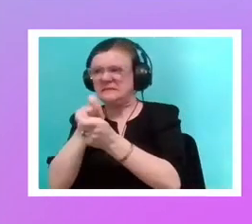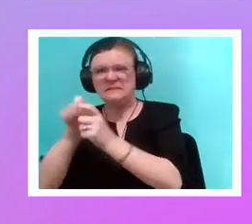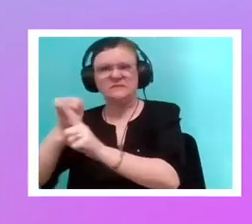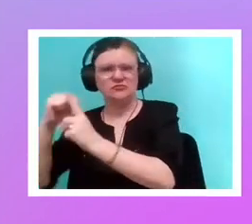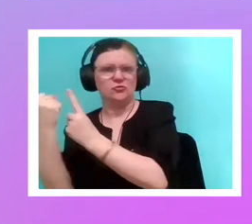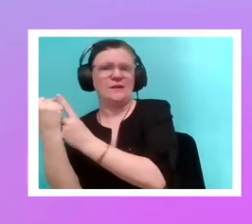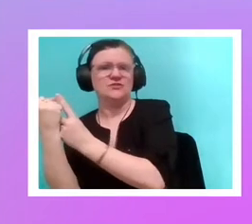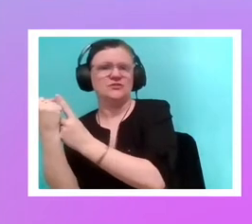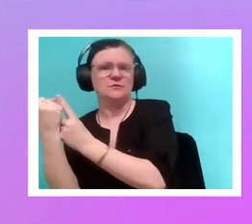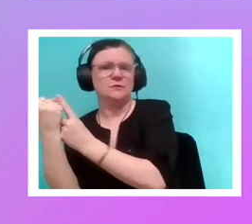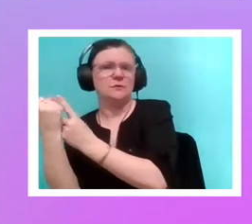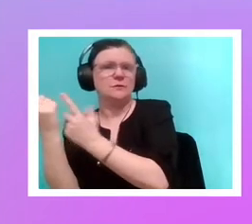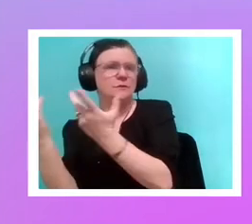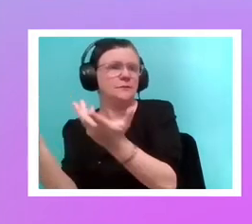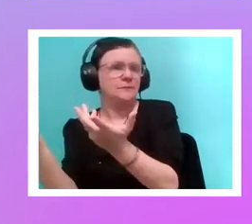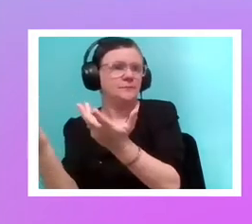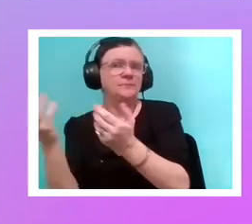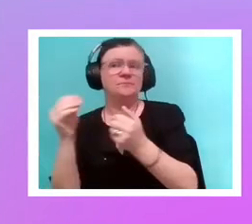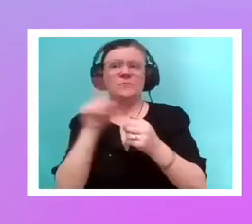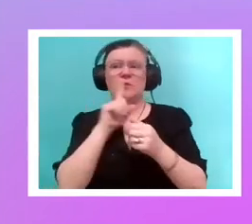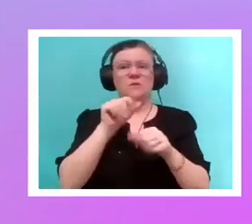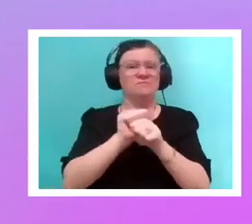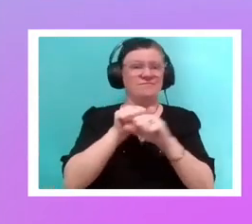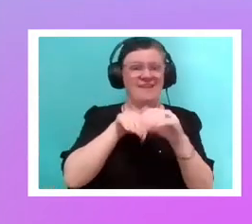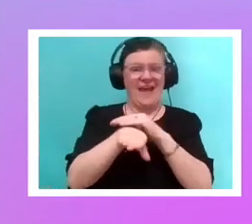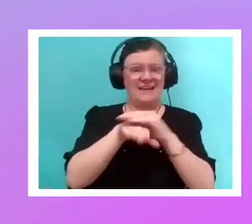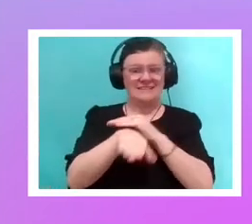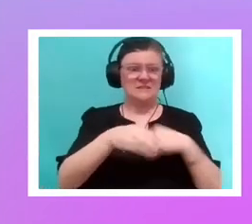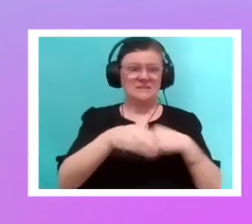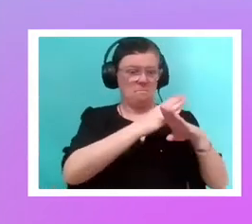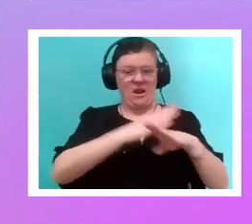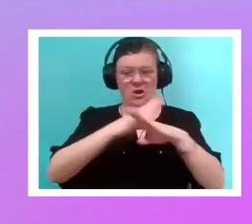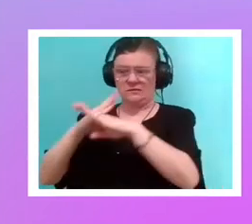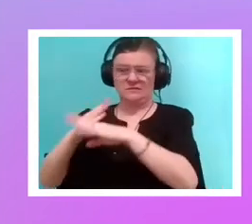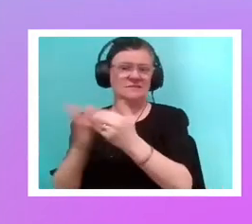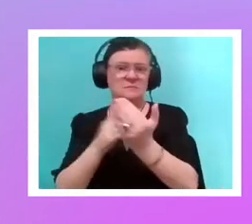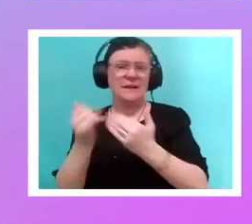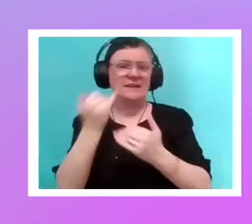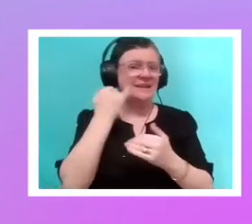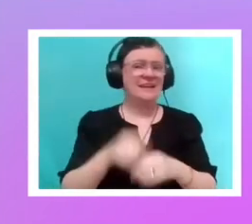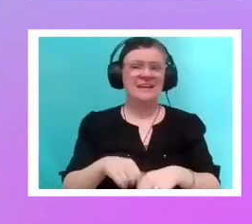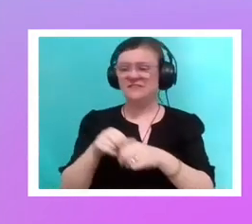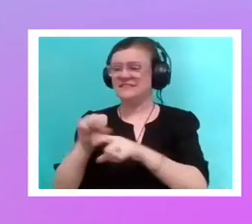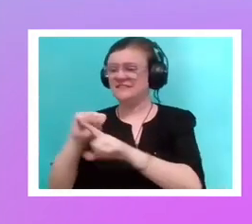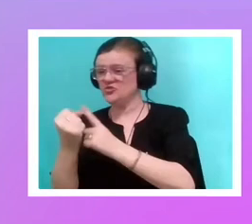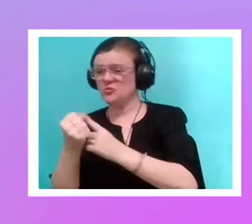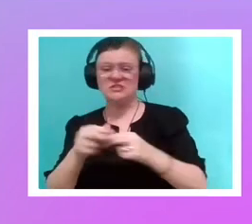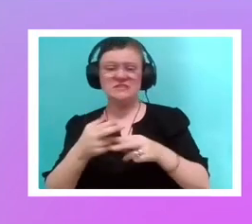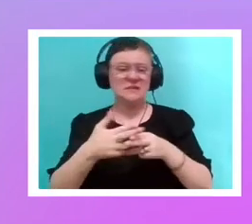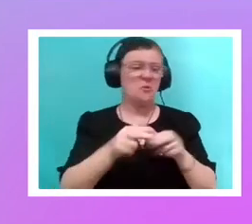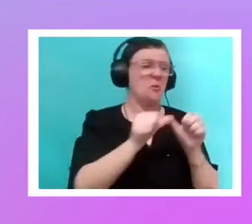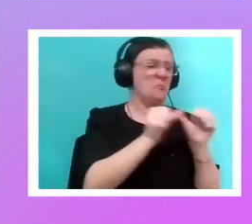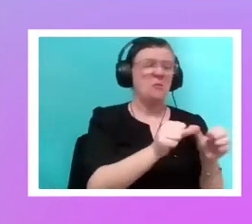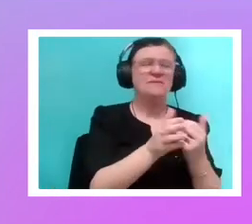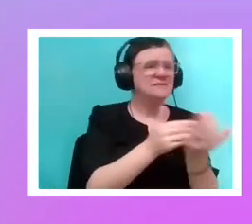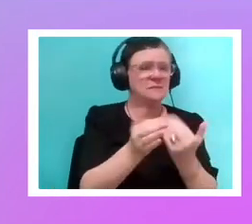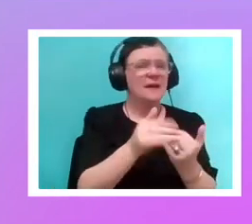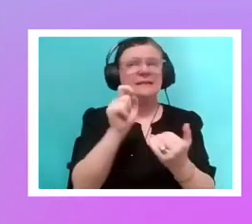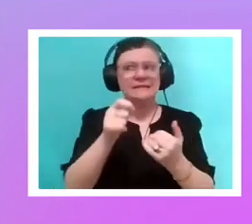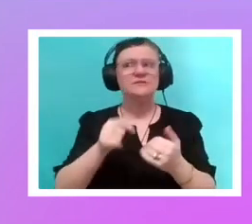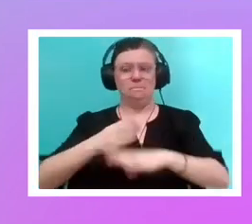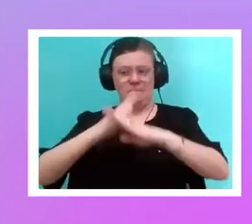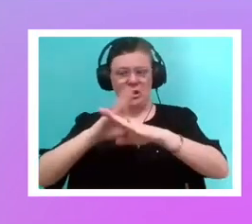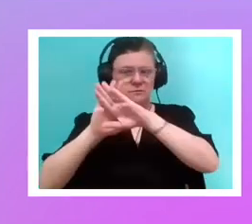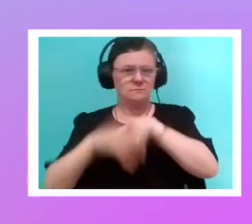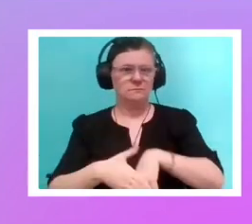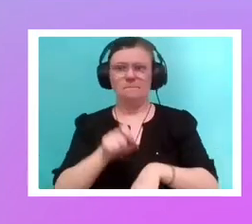point of view of barriers to accessing things, it doesn't really make any difference whether it's temporary, permanent, or situational. It needs to be removed. Barriers need to